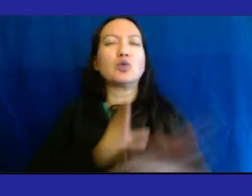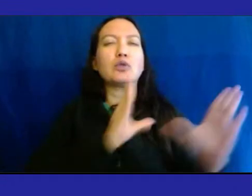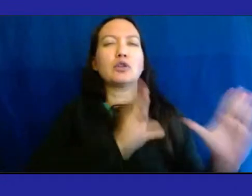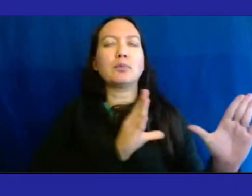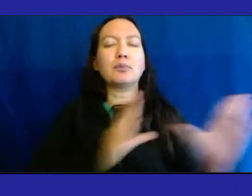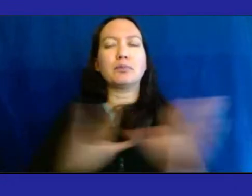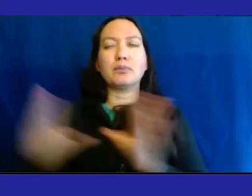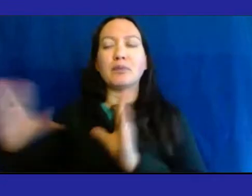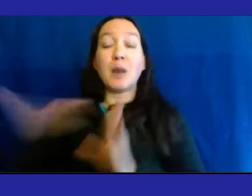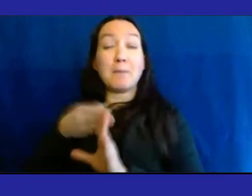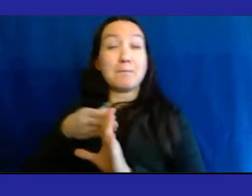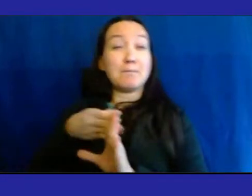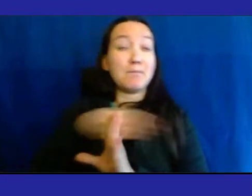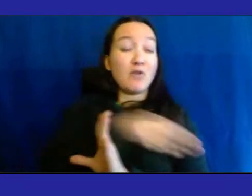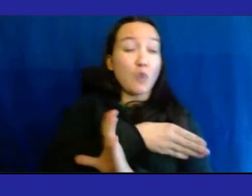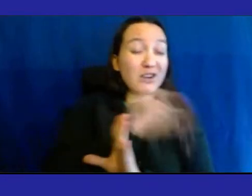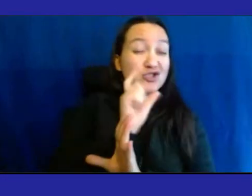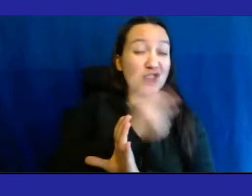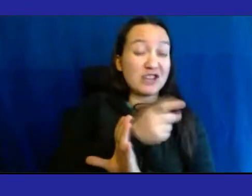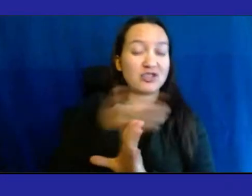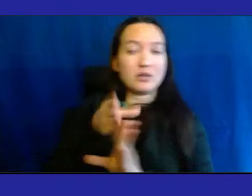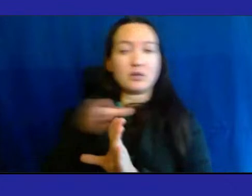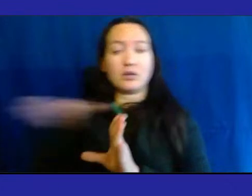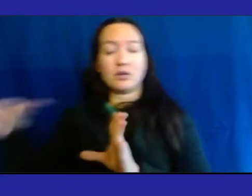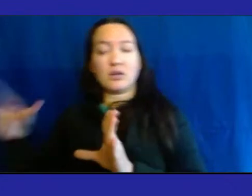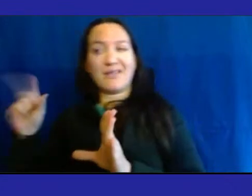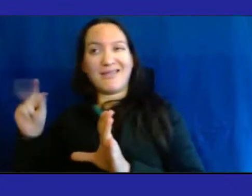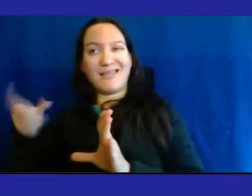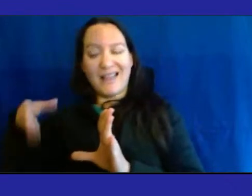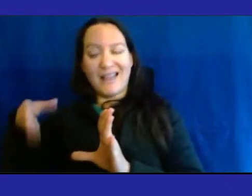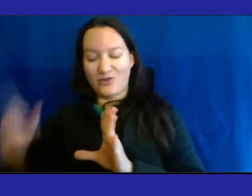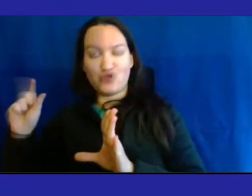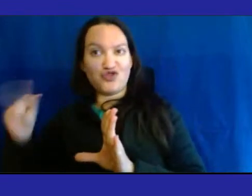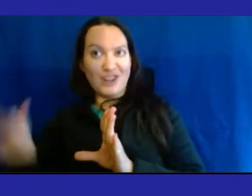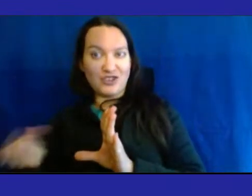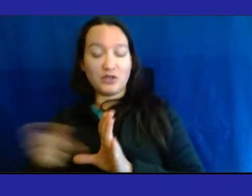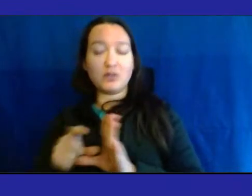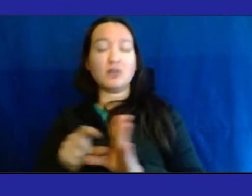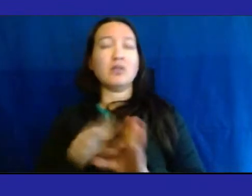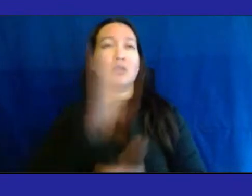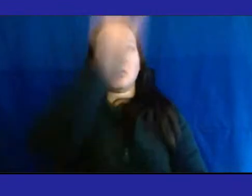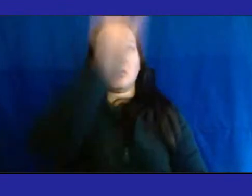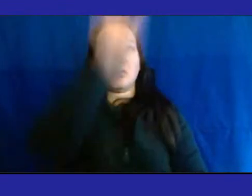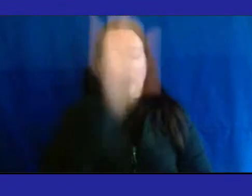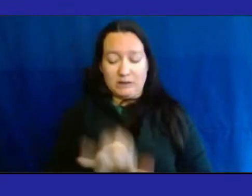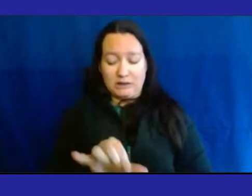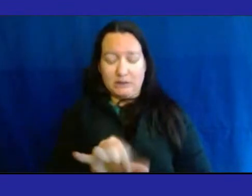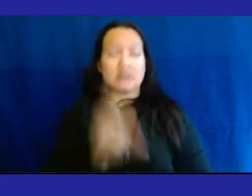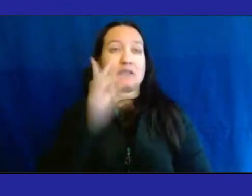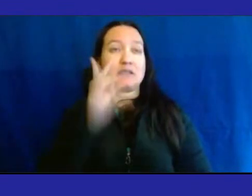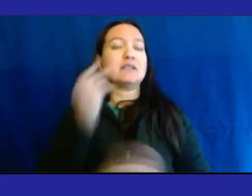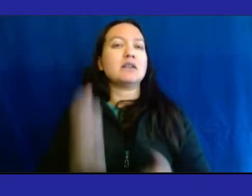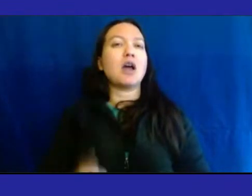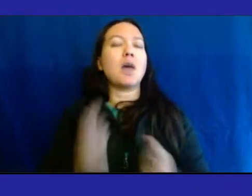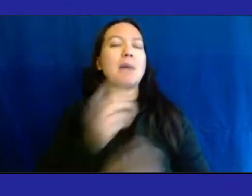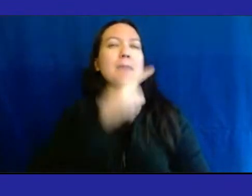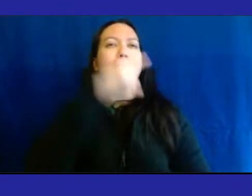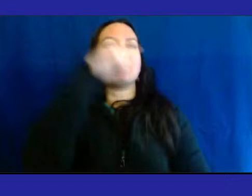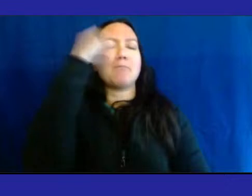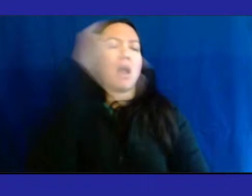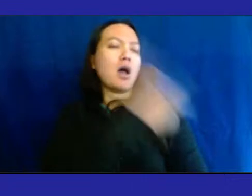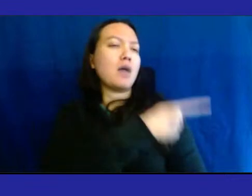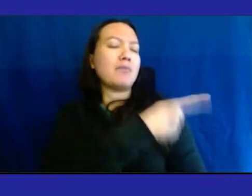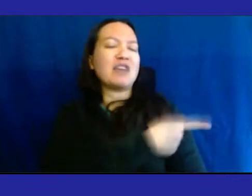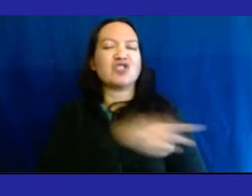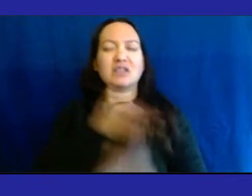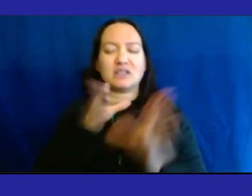the algorithm and then after we changed the algorithm. On the y-axis, you have the number of Black patients seen within these 2